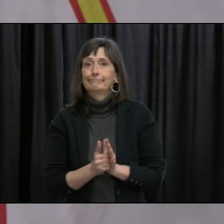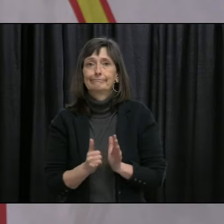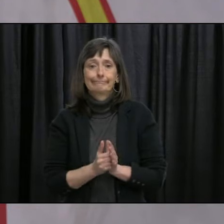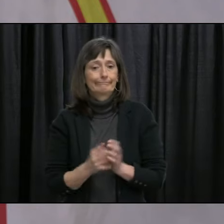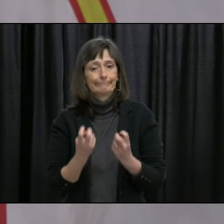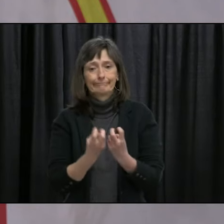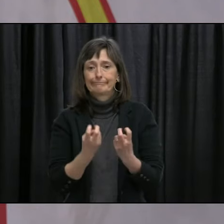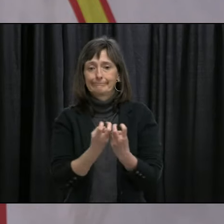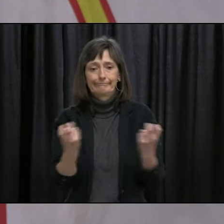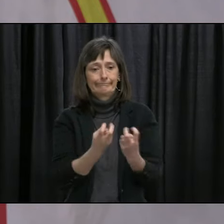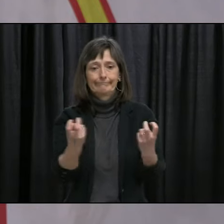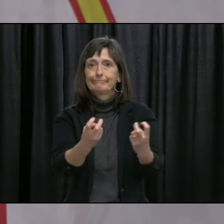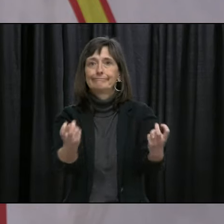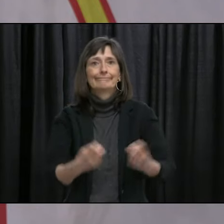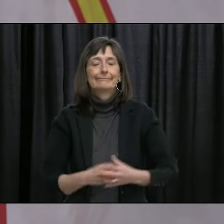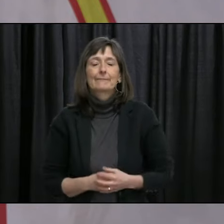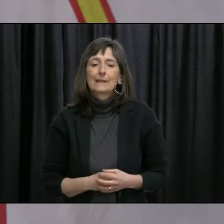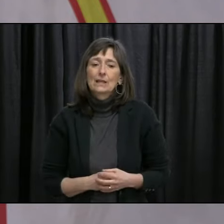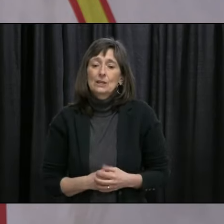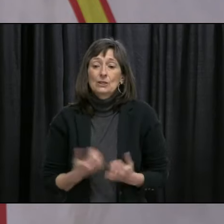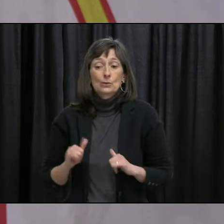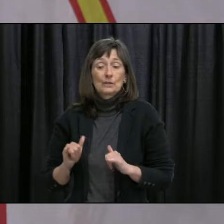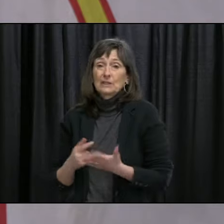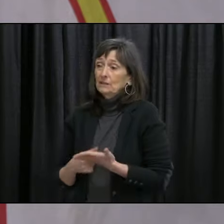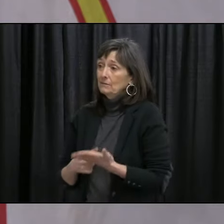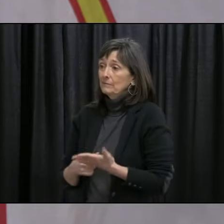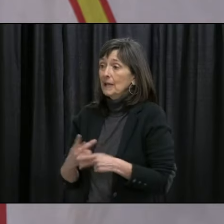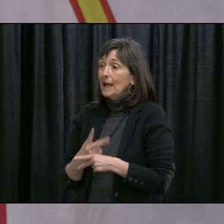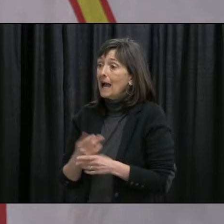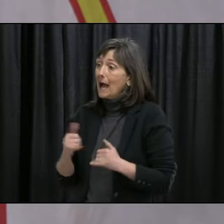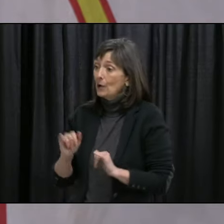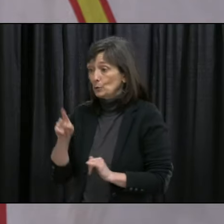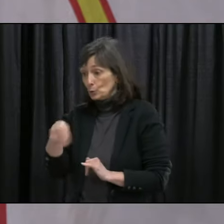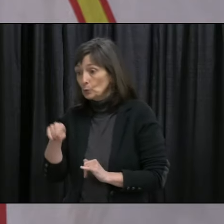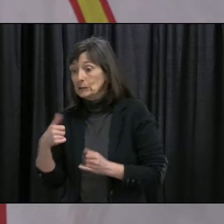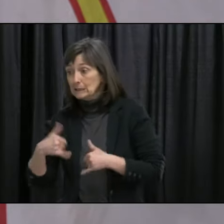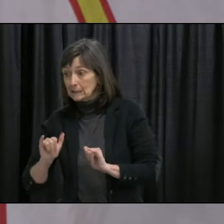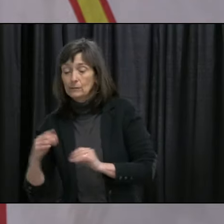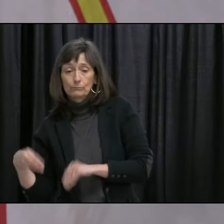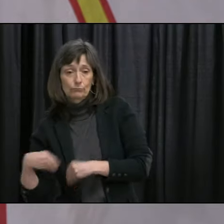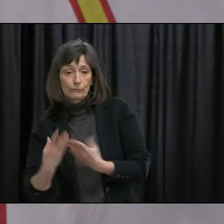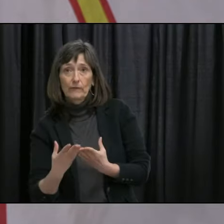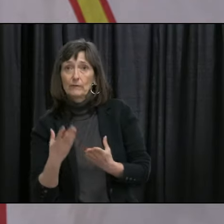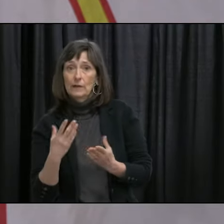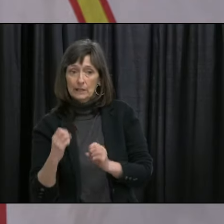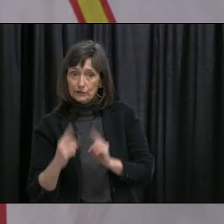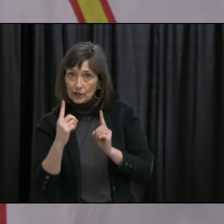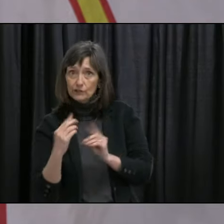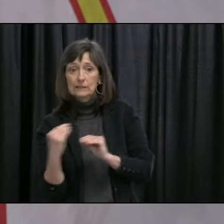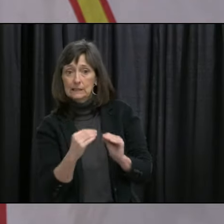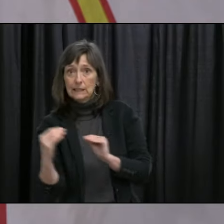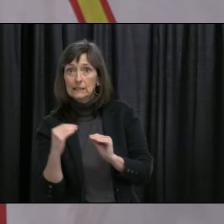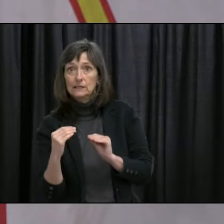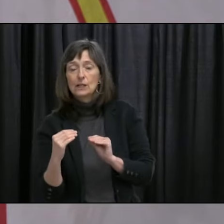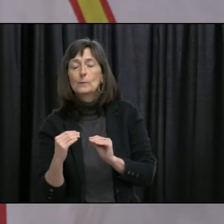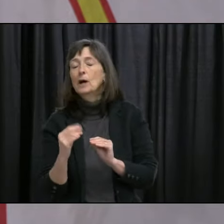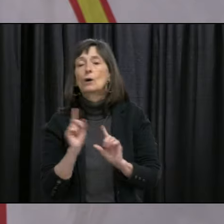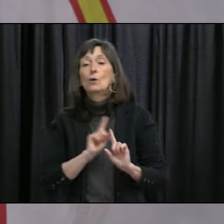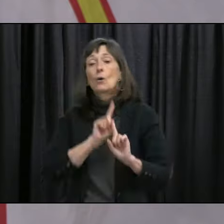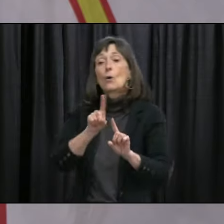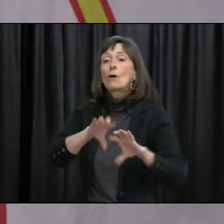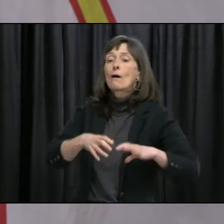NLTA and the districts, to make sure that we continue learning in the best way possible outside of the classroom. So you always factor in the